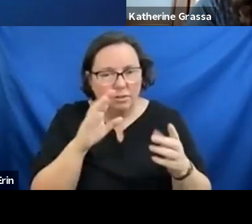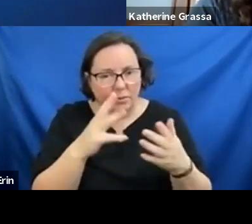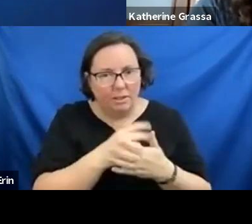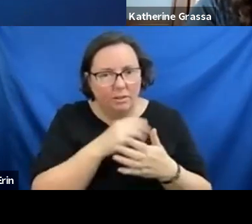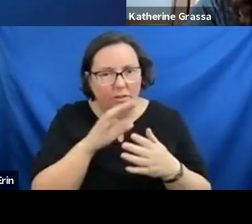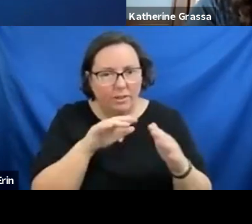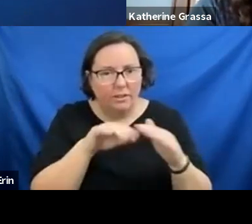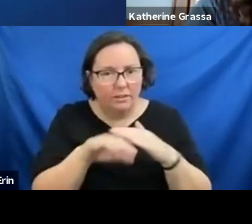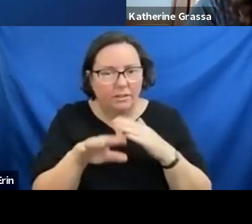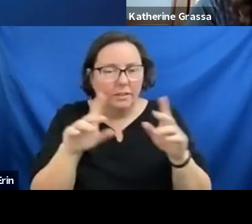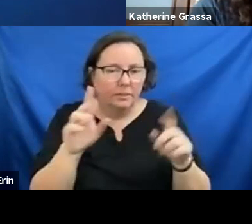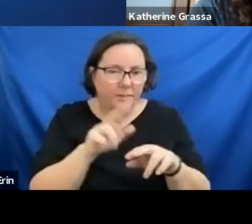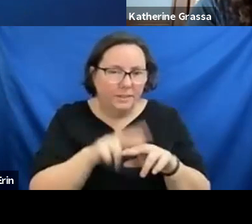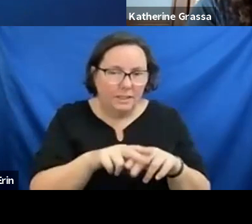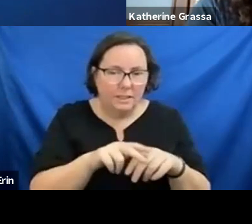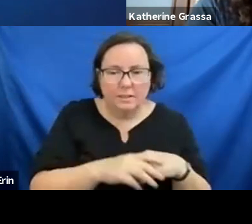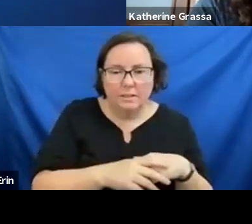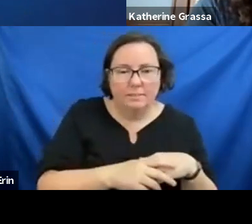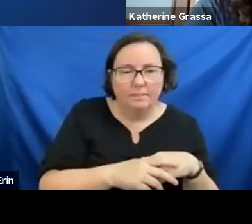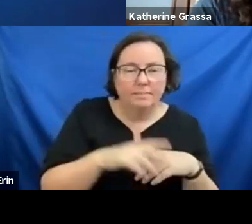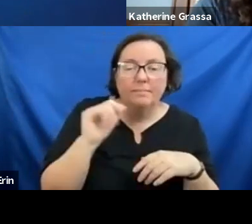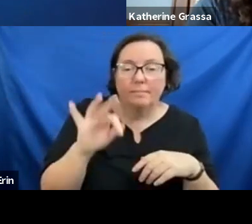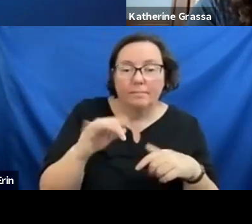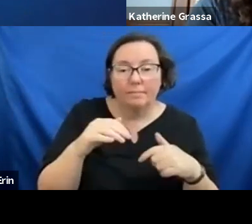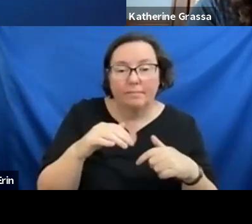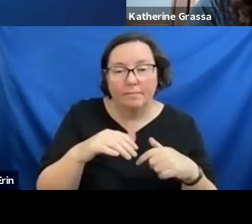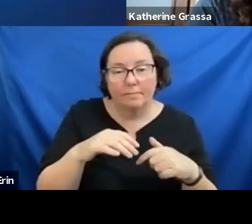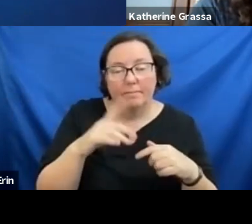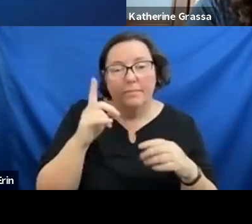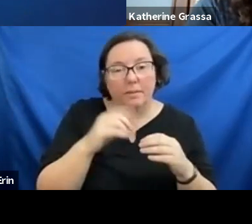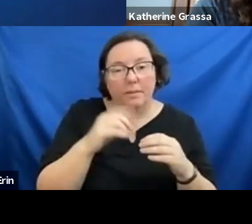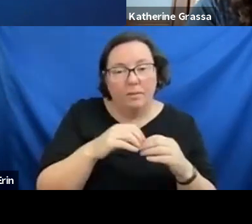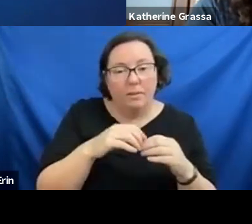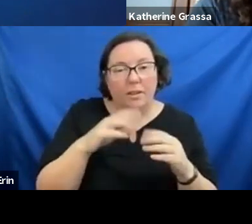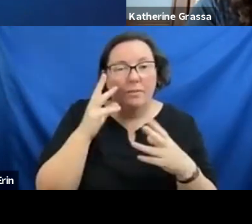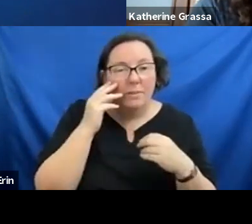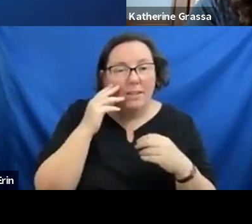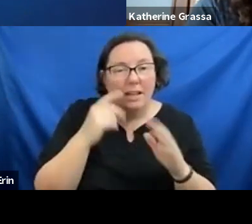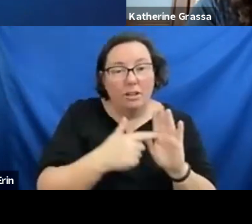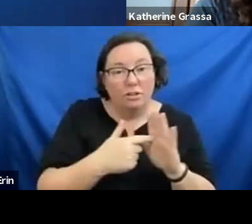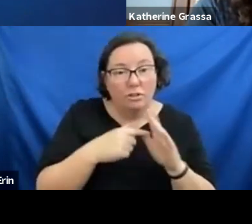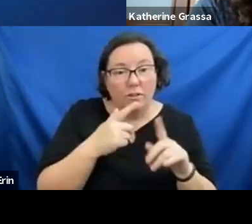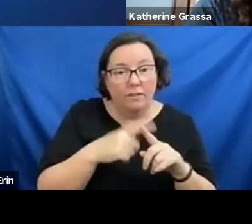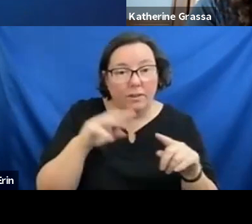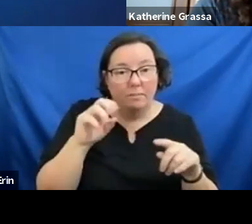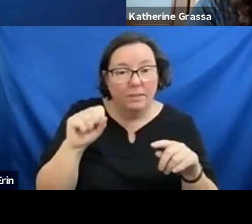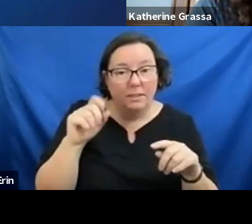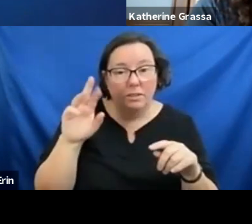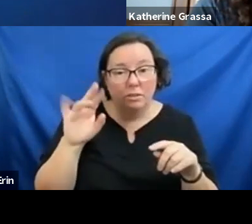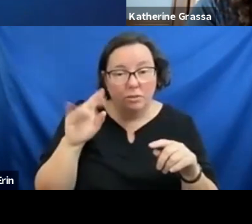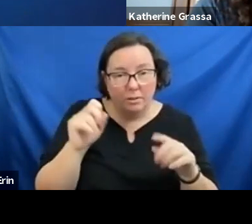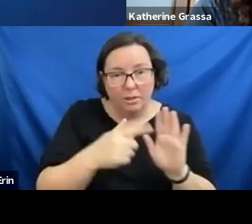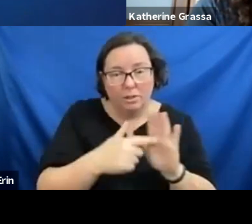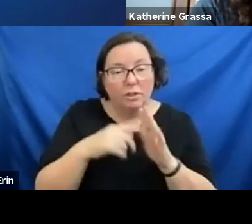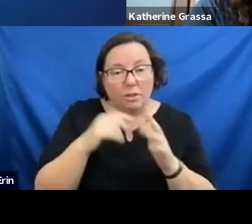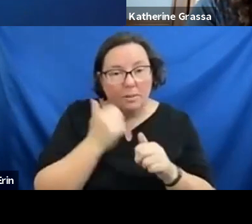their exam seats. If I can add one more comment, the data that Ms. Roberts showed demonstrate that